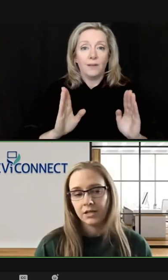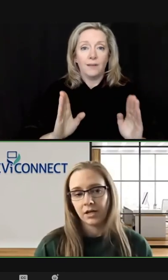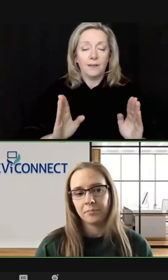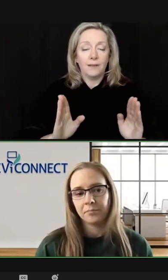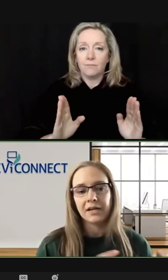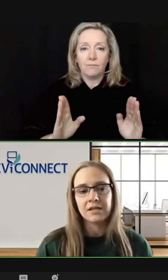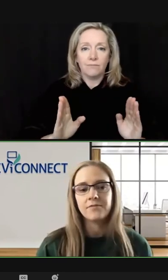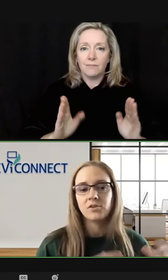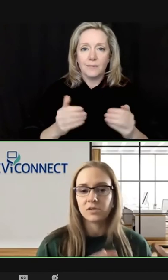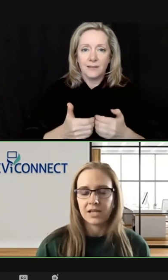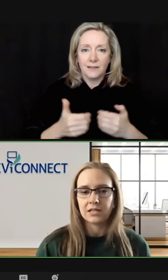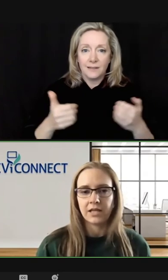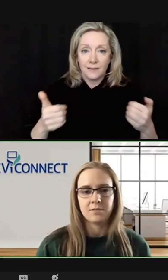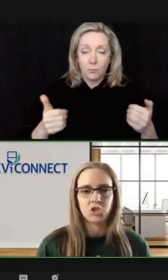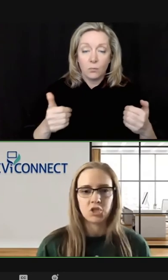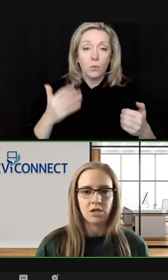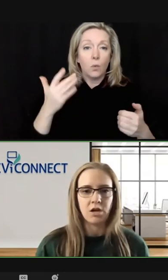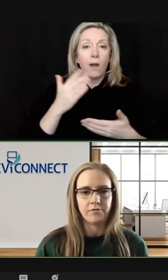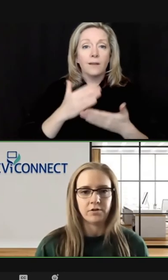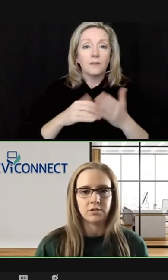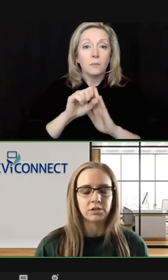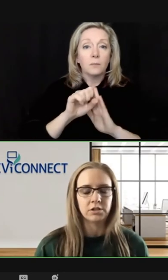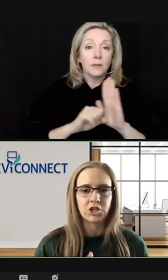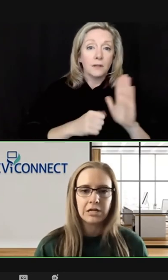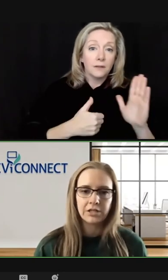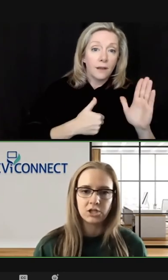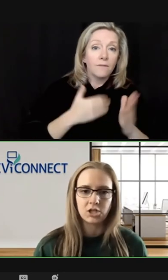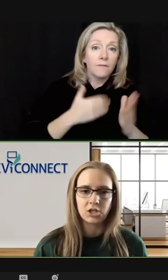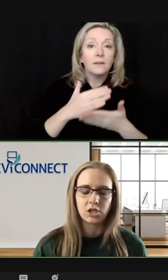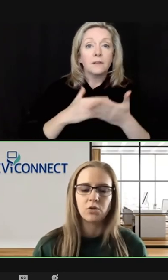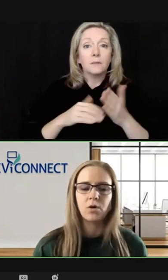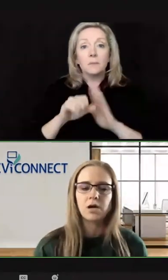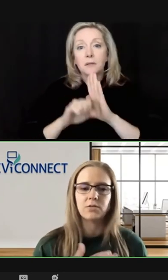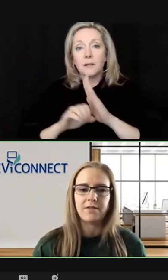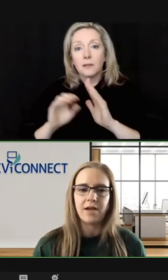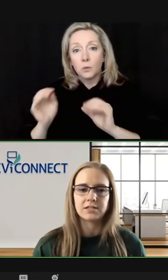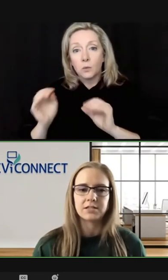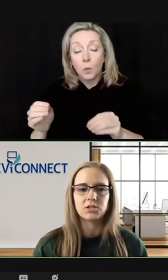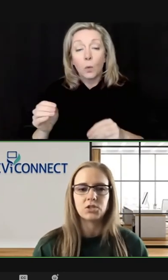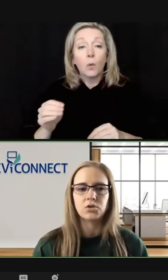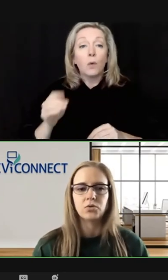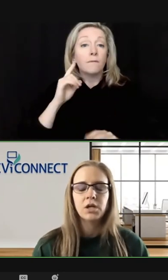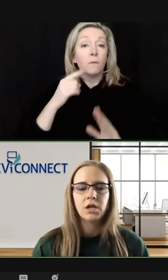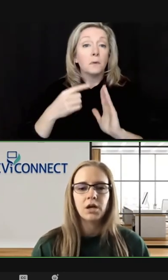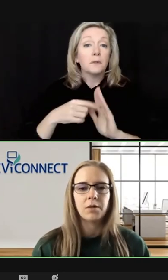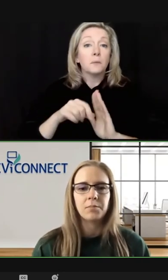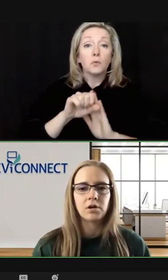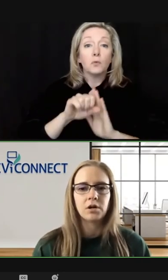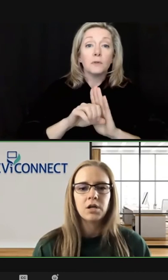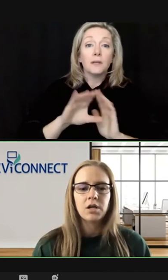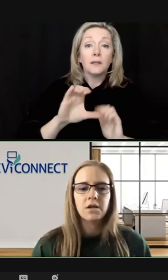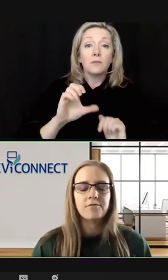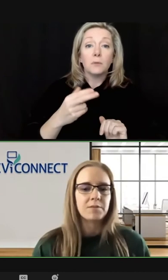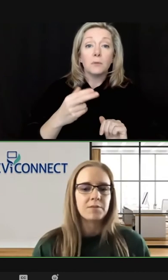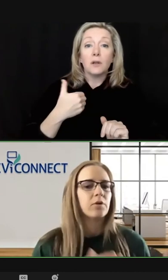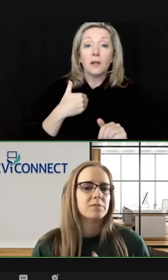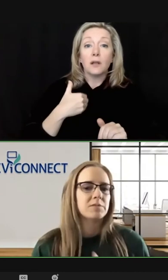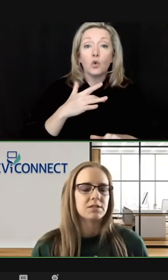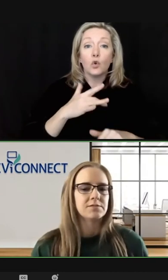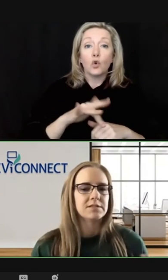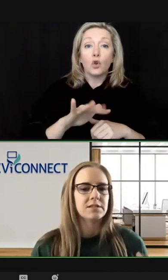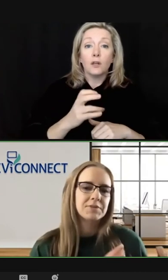that. But if your state, like Michigan, offers the early childhood education, you also have access to your